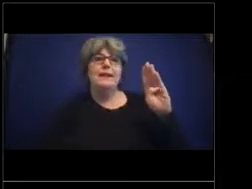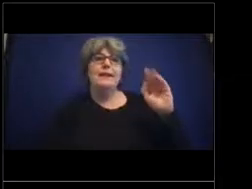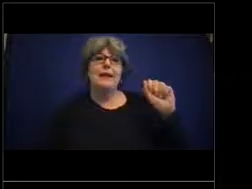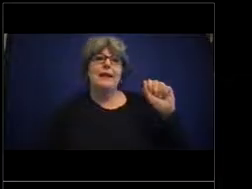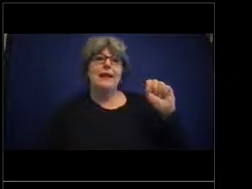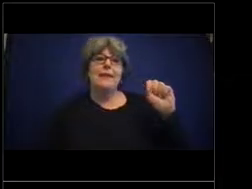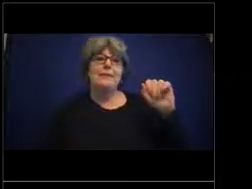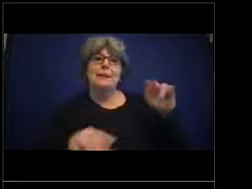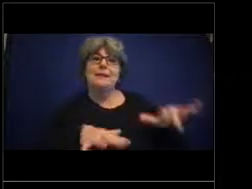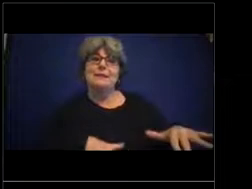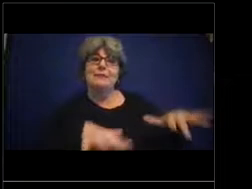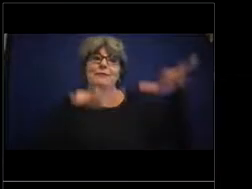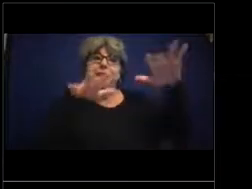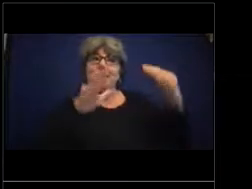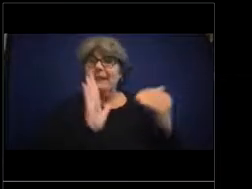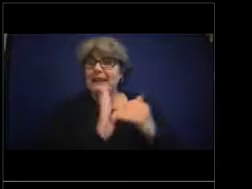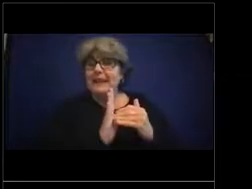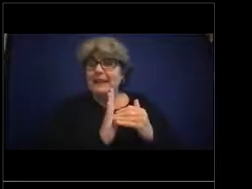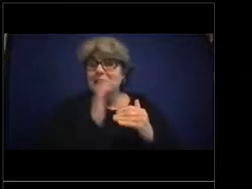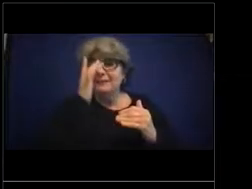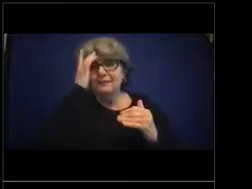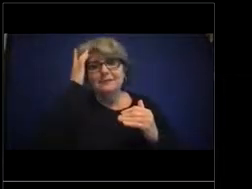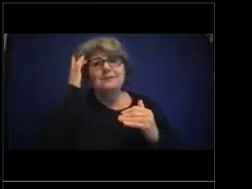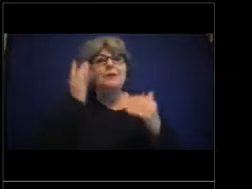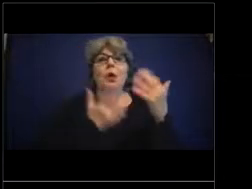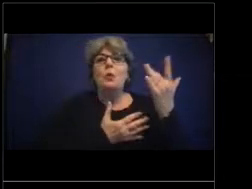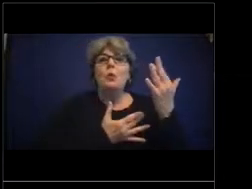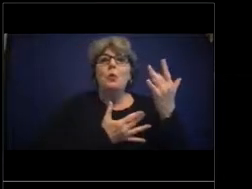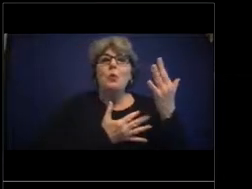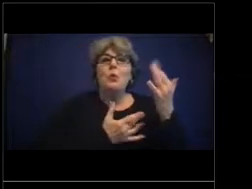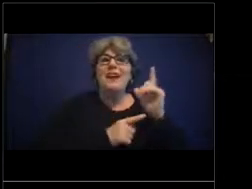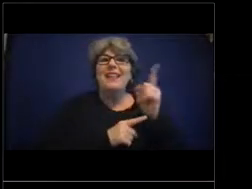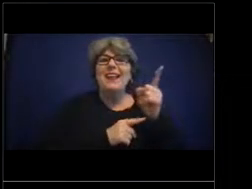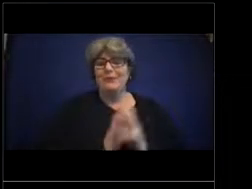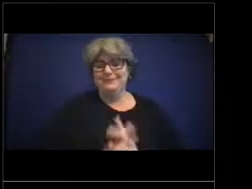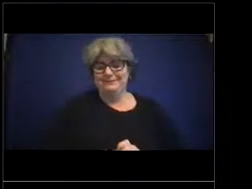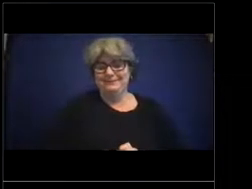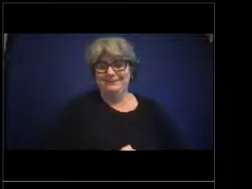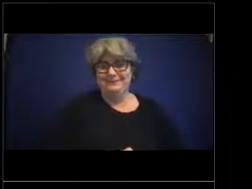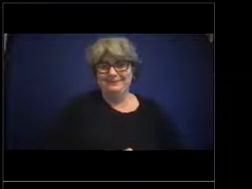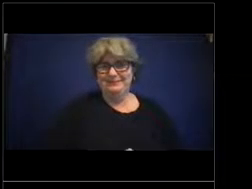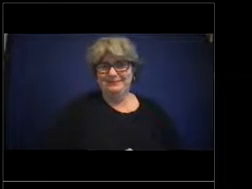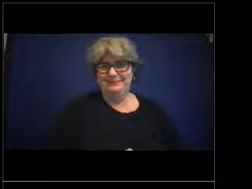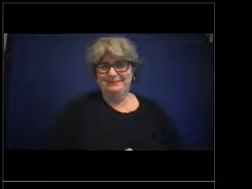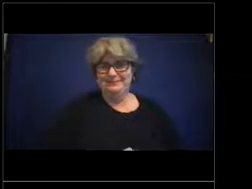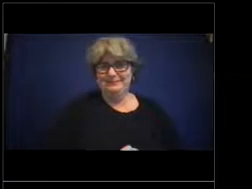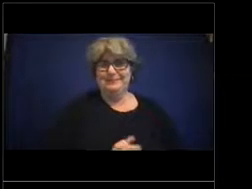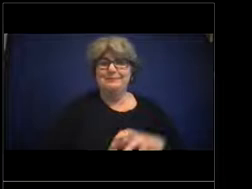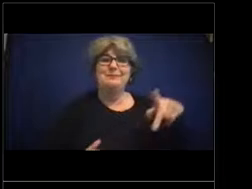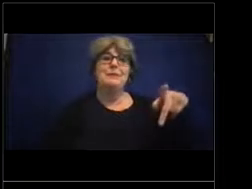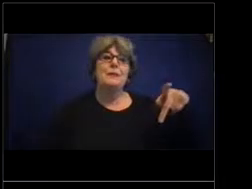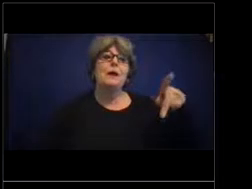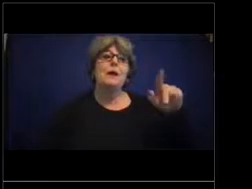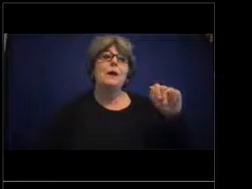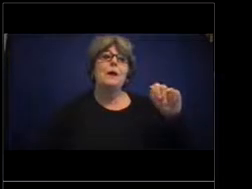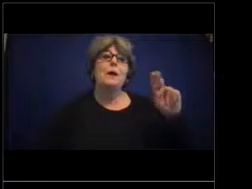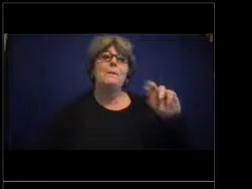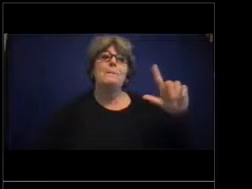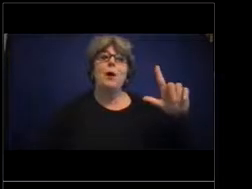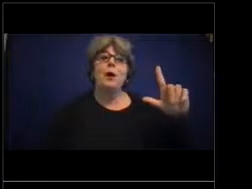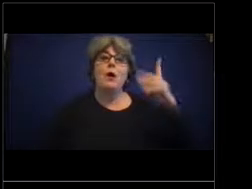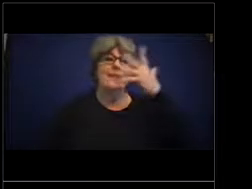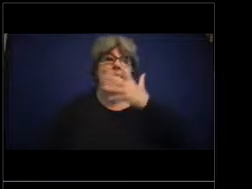that question for just a couple minutes later. Yeah, so I'm curious, the one comment about things